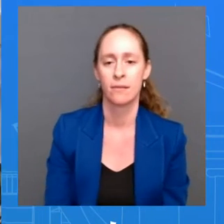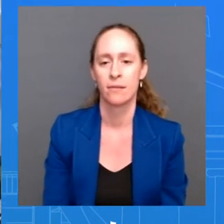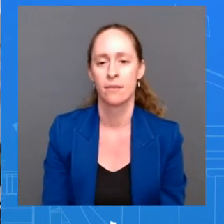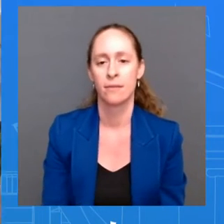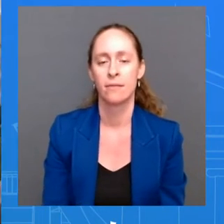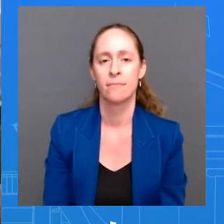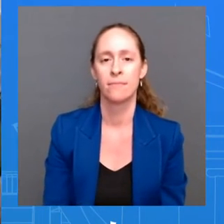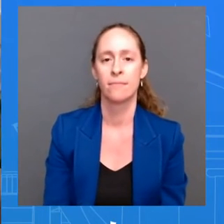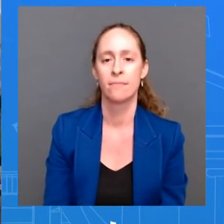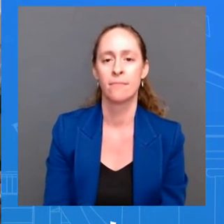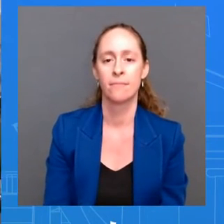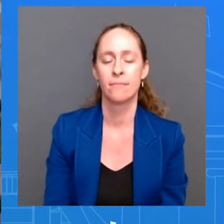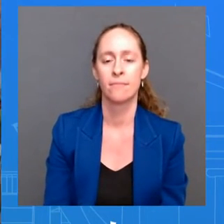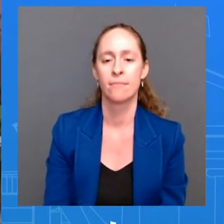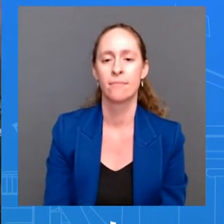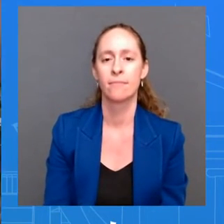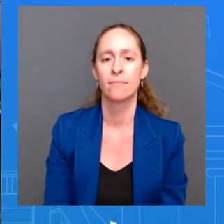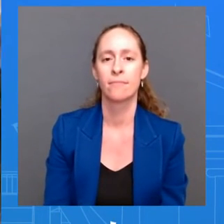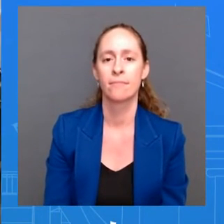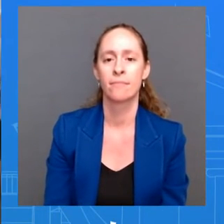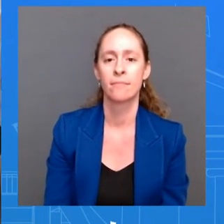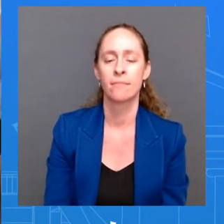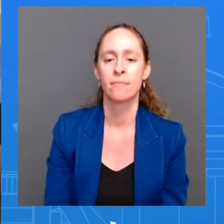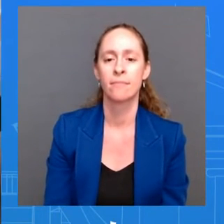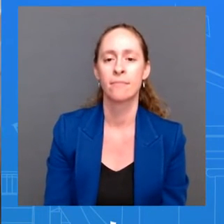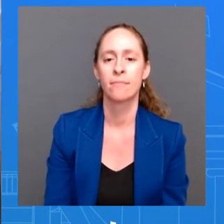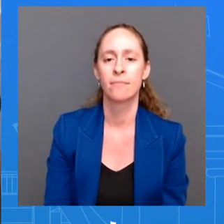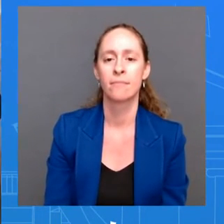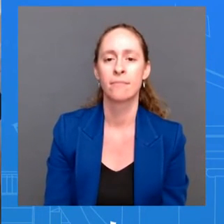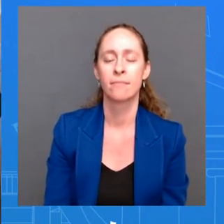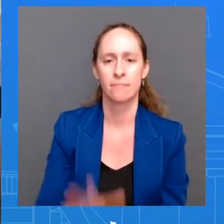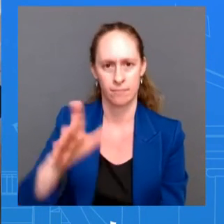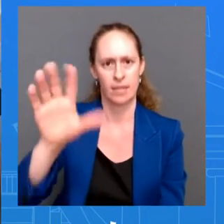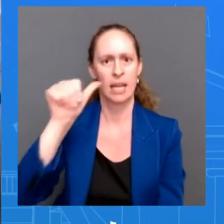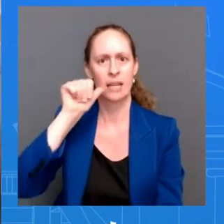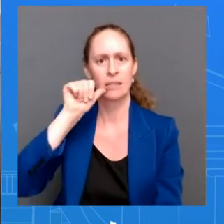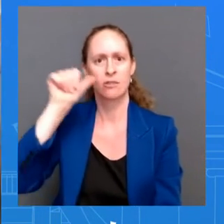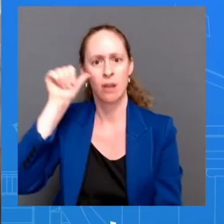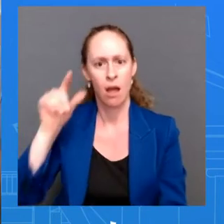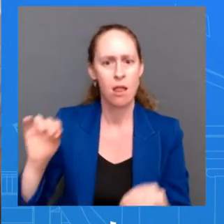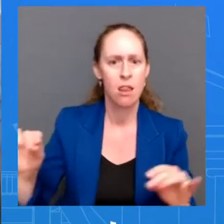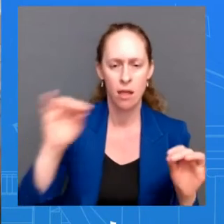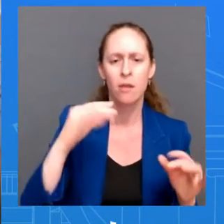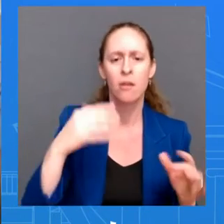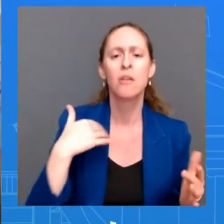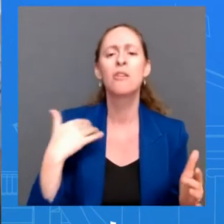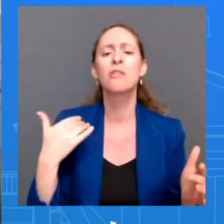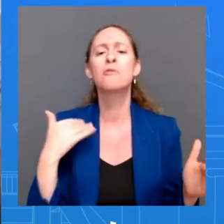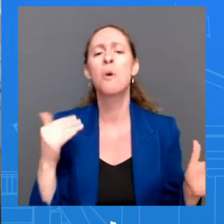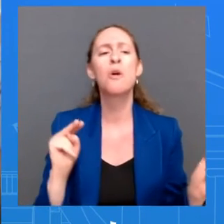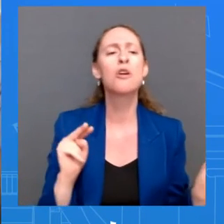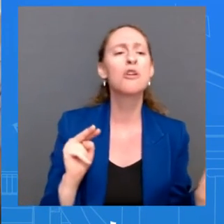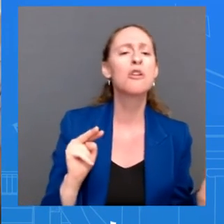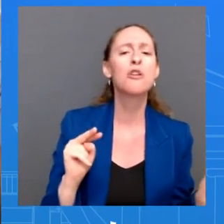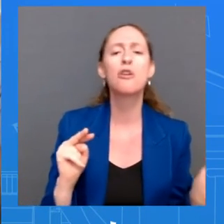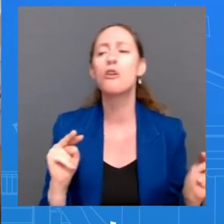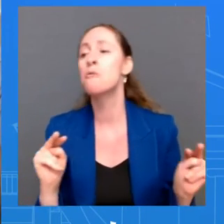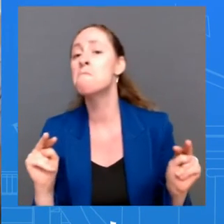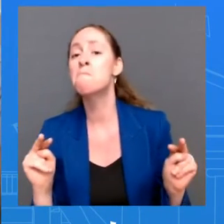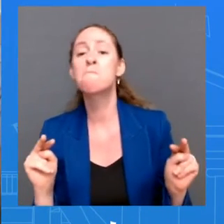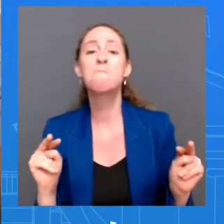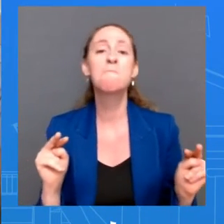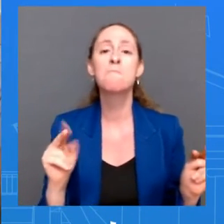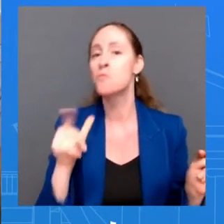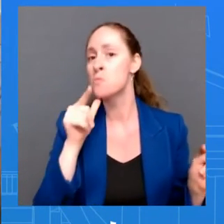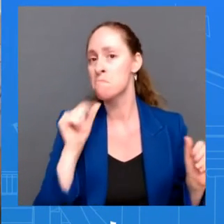potential challengers. How nervous is this White House when you look at those numbers and when you think about the other Democrats who are out